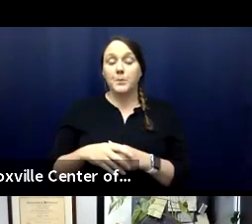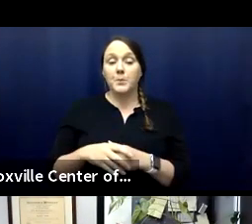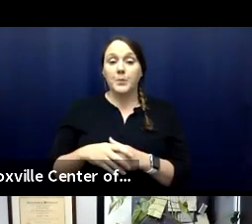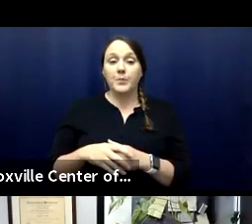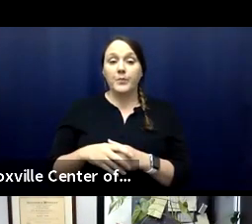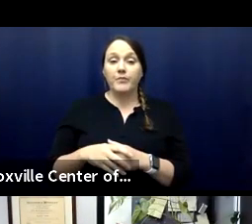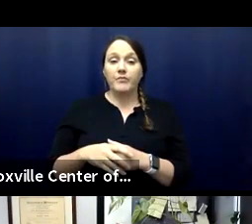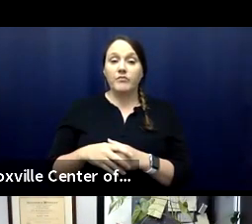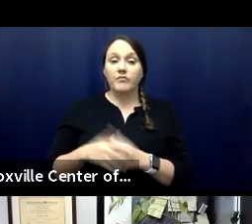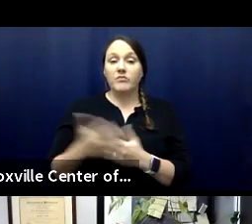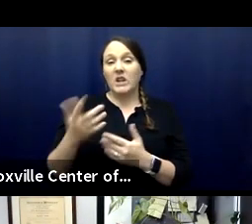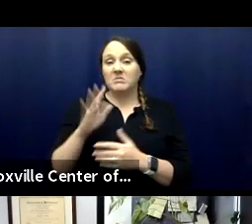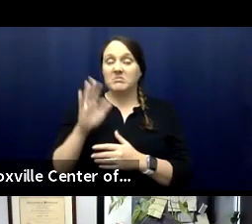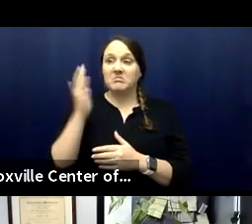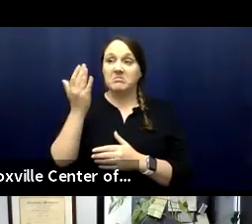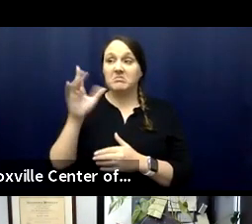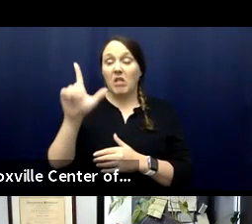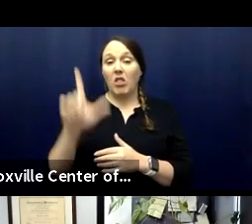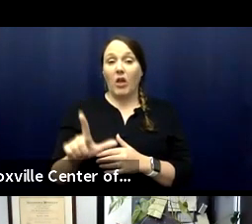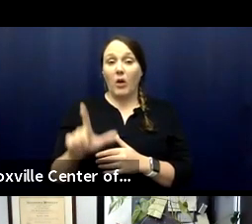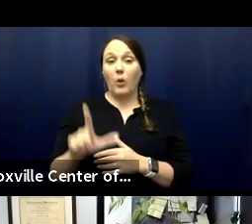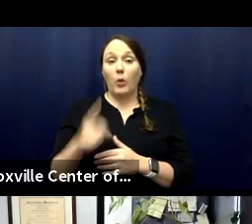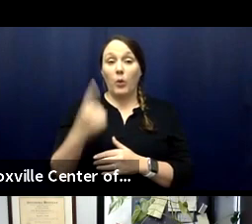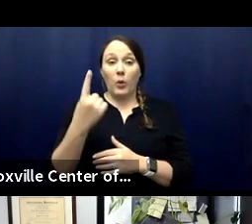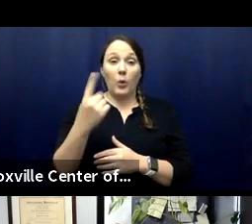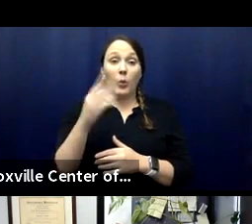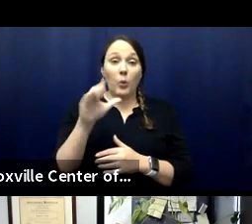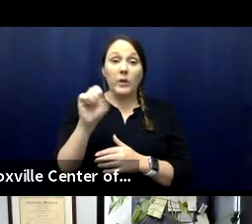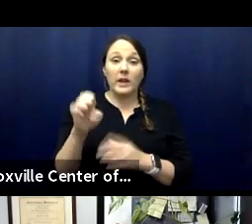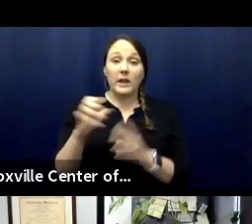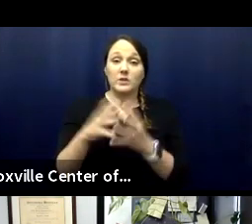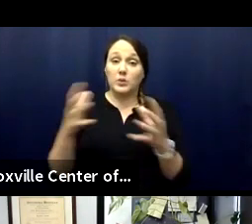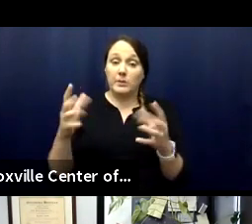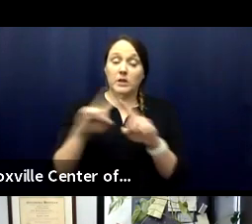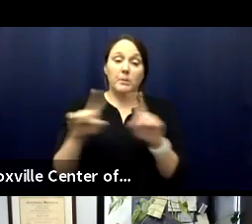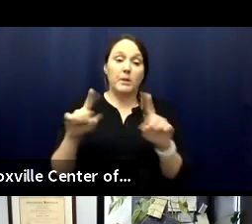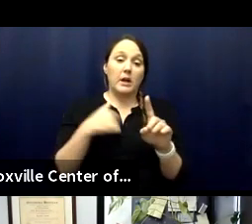it's kind of low. I mean, one case is too much, but I'm saying